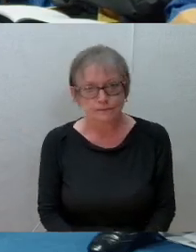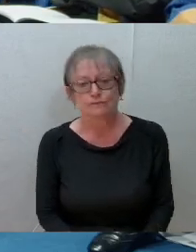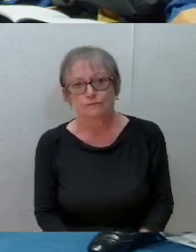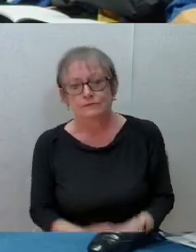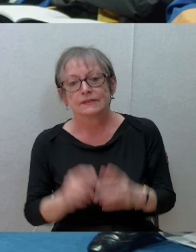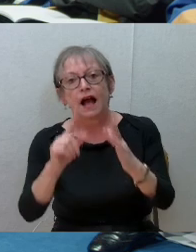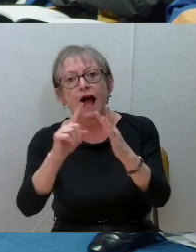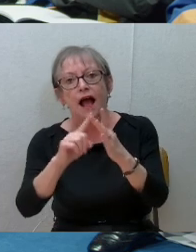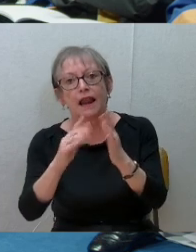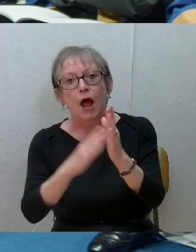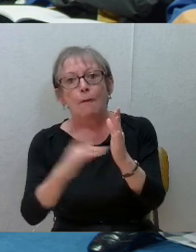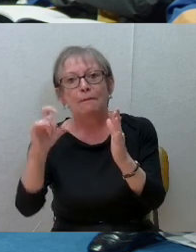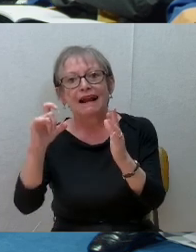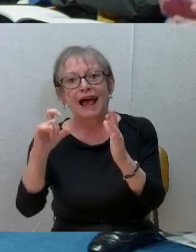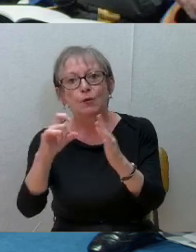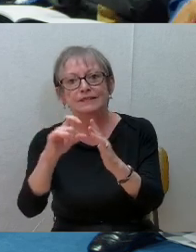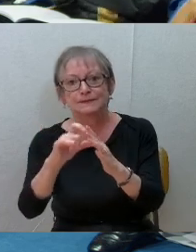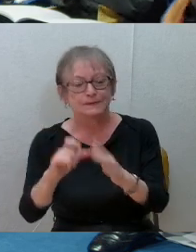Isla McLeod.